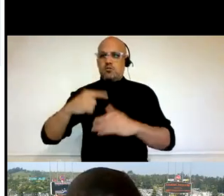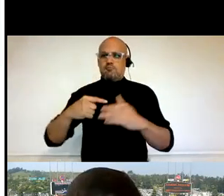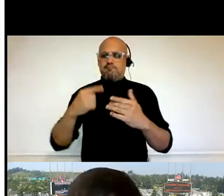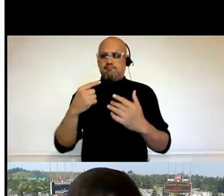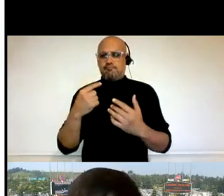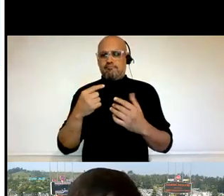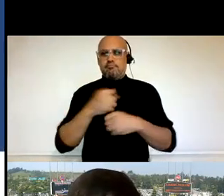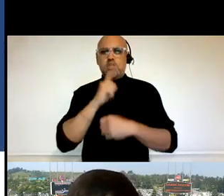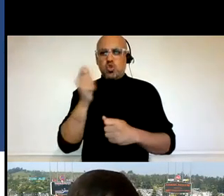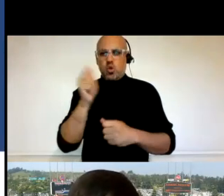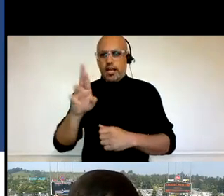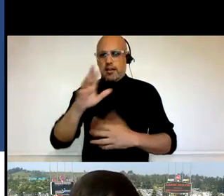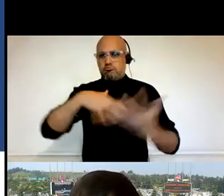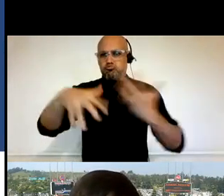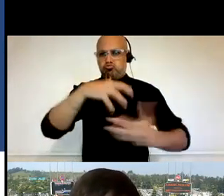slide, please.